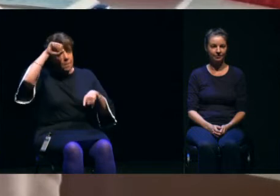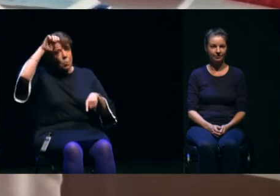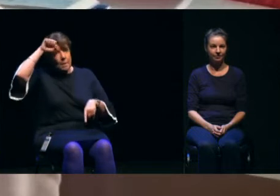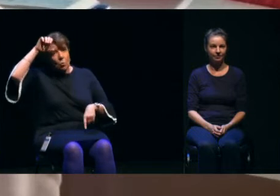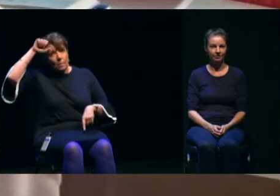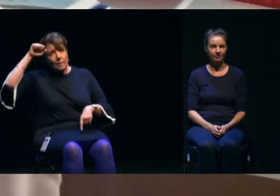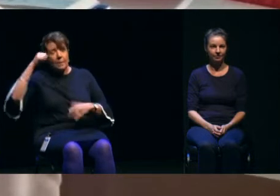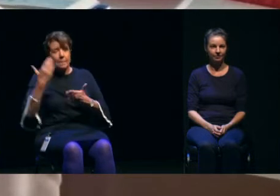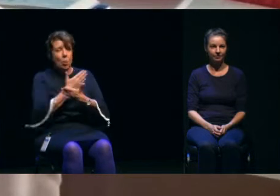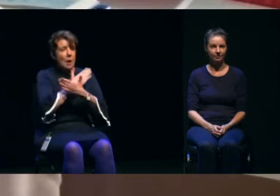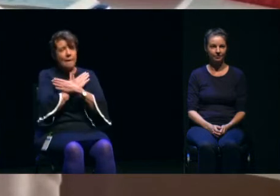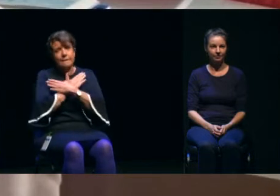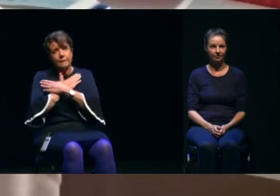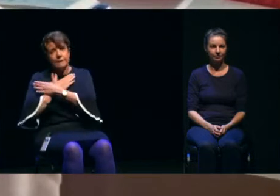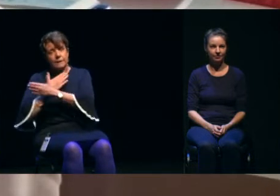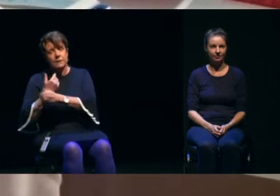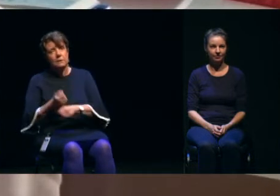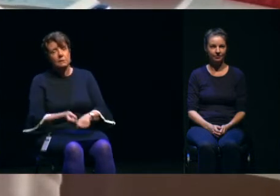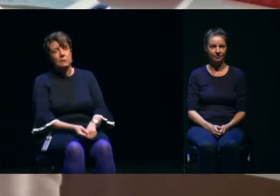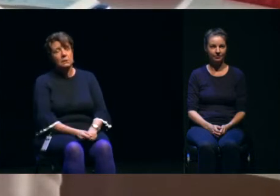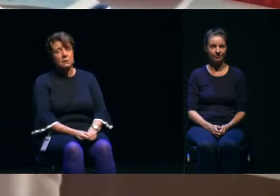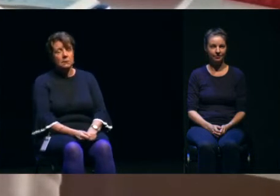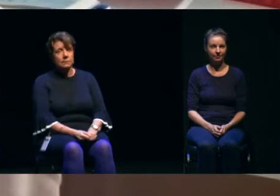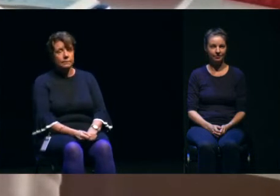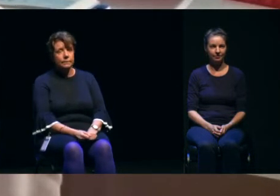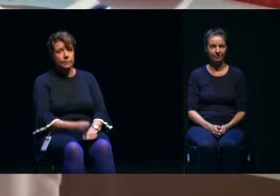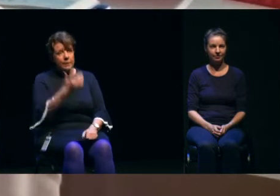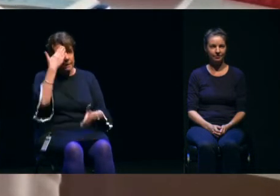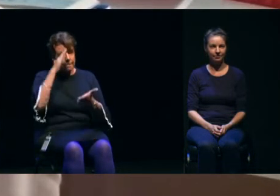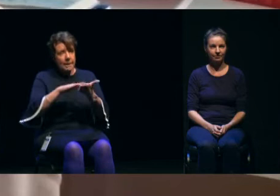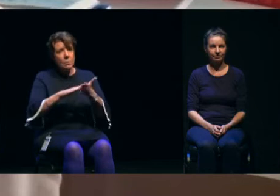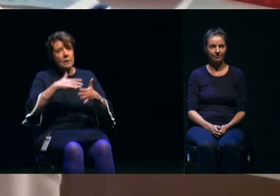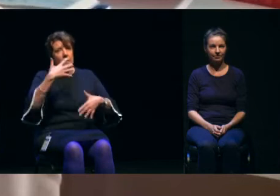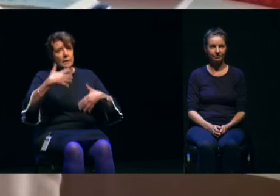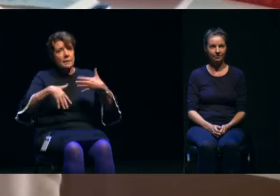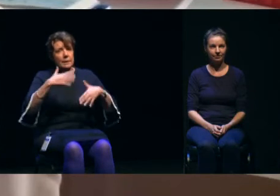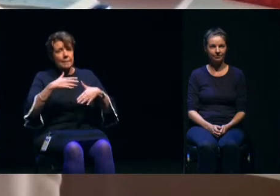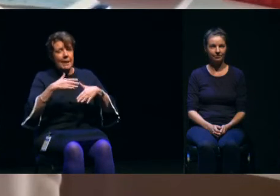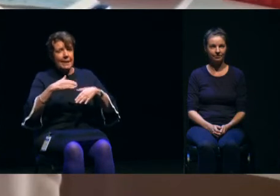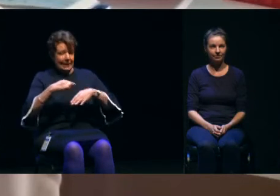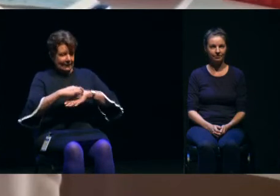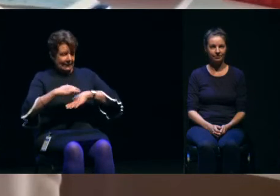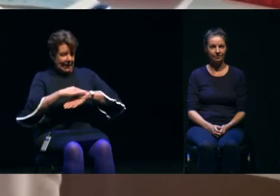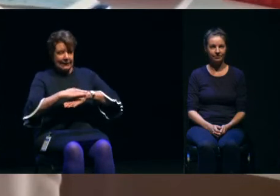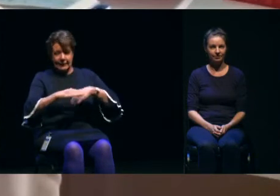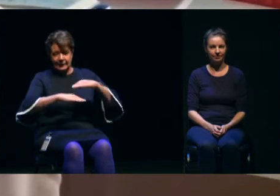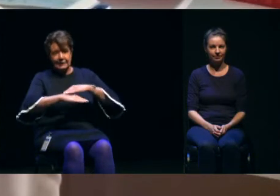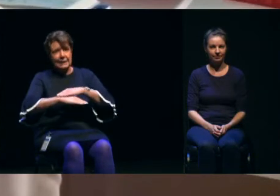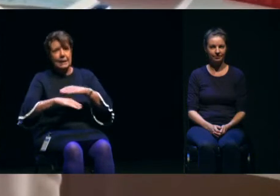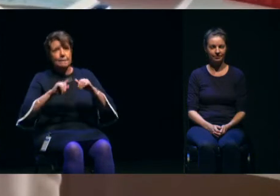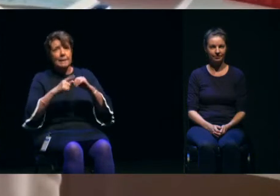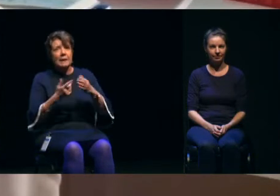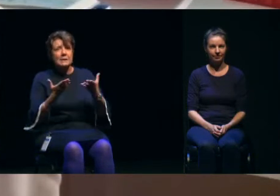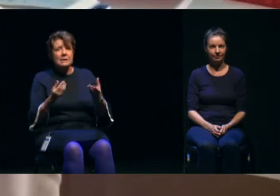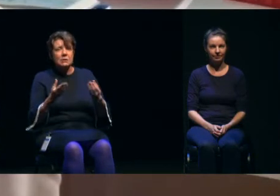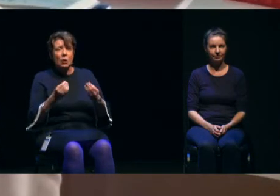more you love. And the memory, the pain, is like under the skin, but it's a soft pain,